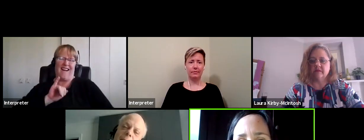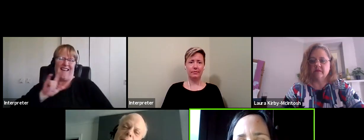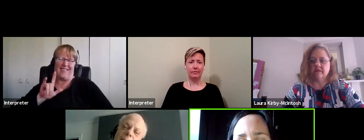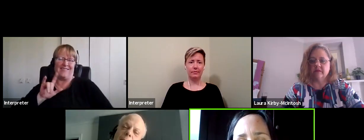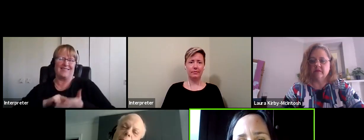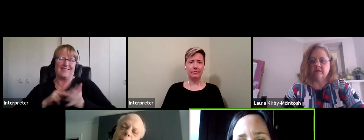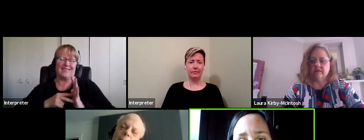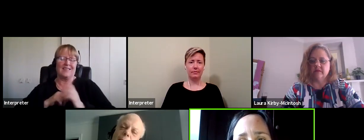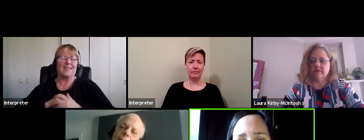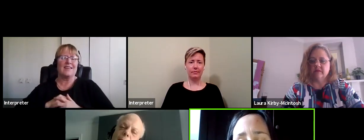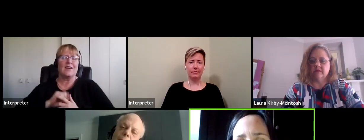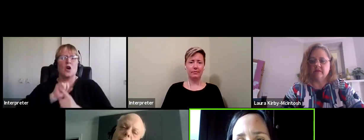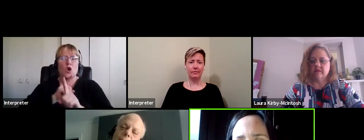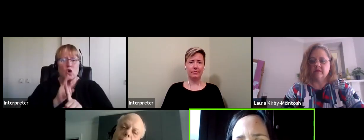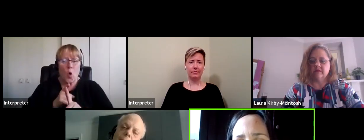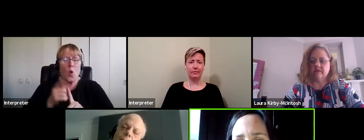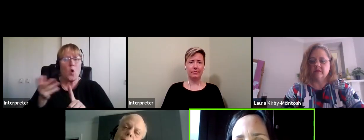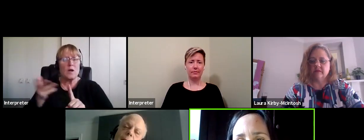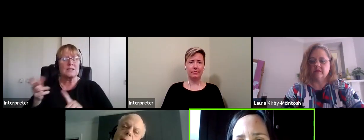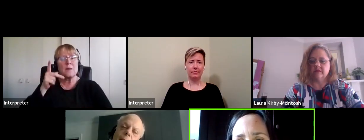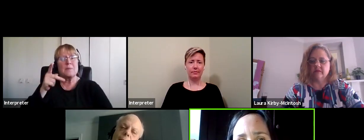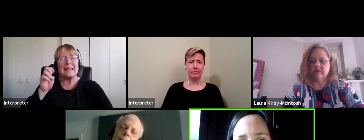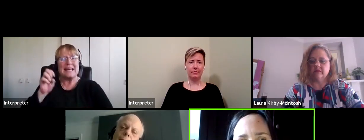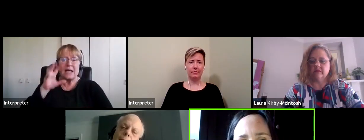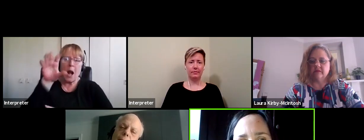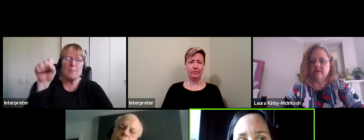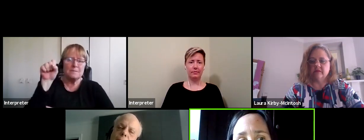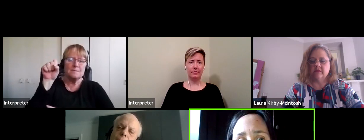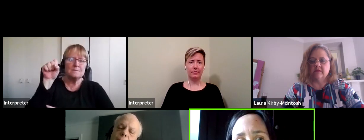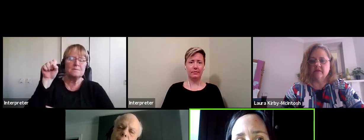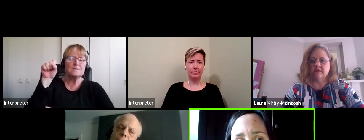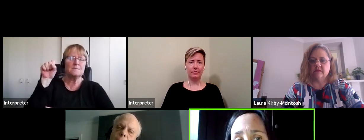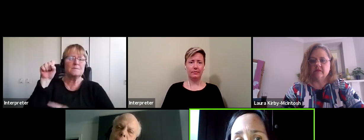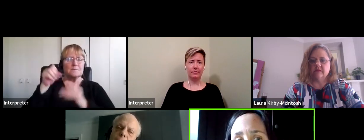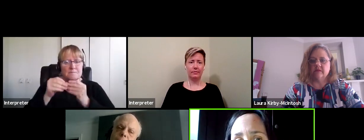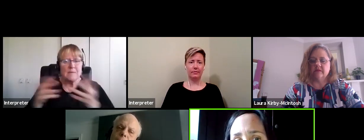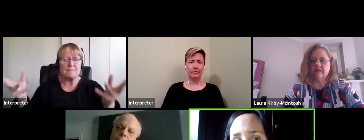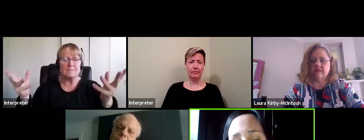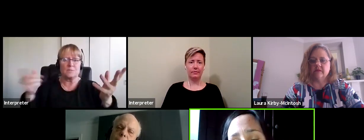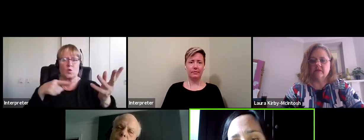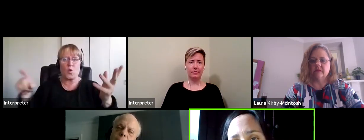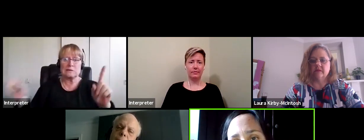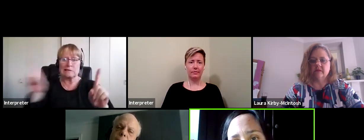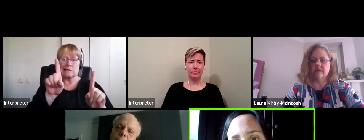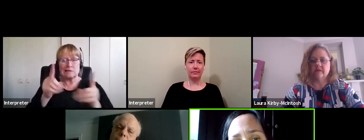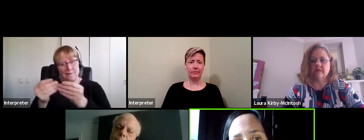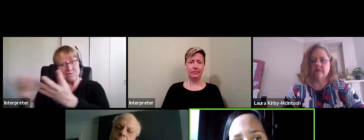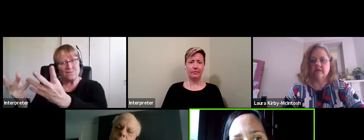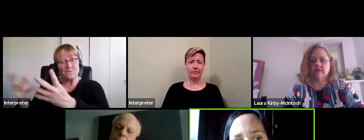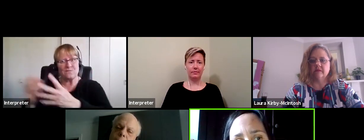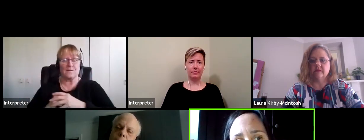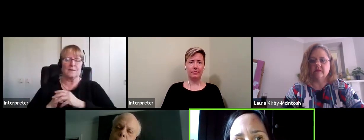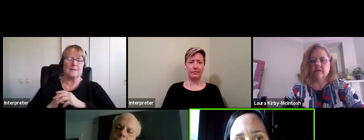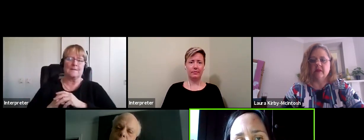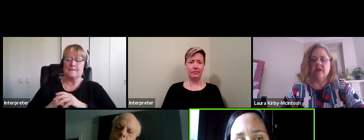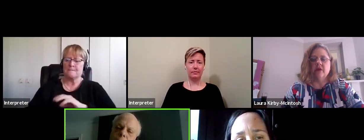most feasible solution for getting PPE, personal protective equipment, to attendant care consumers and attendants in